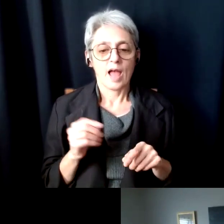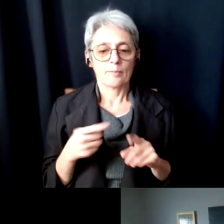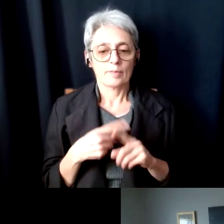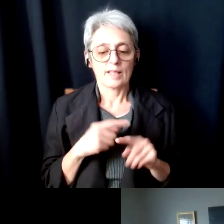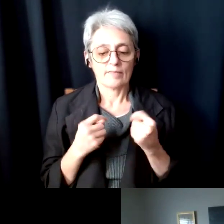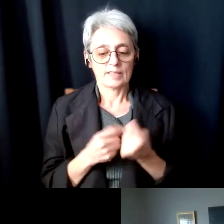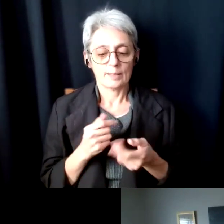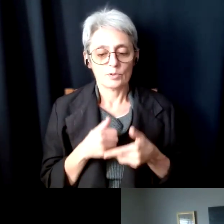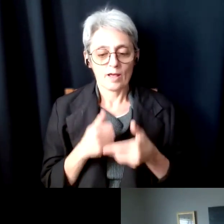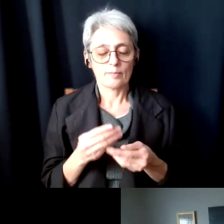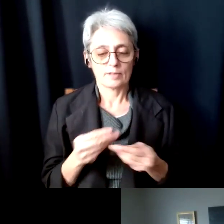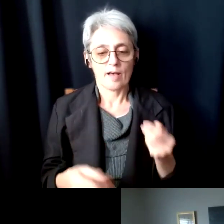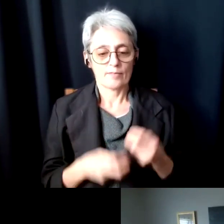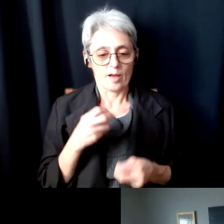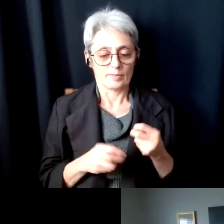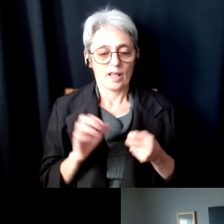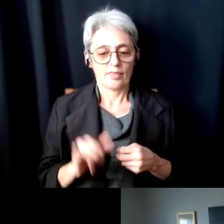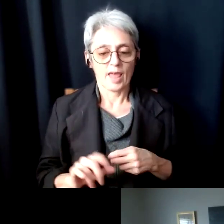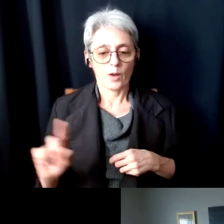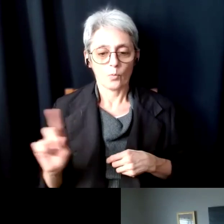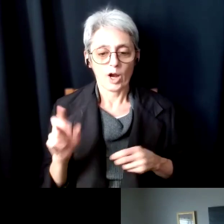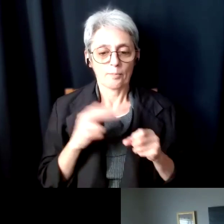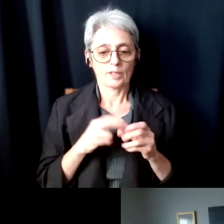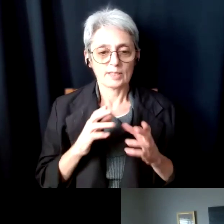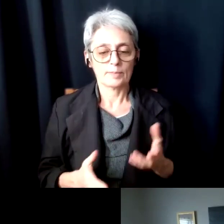problems where participants might be having